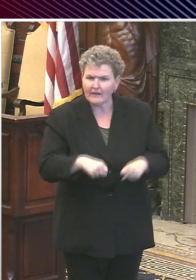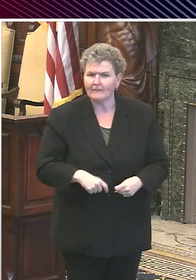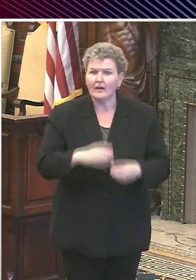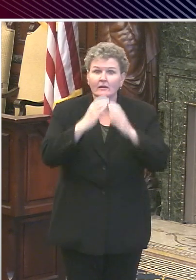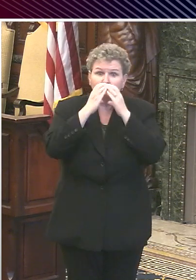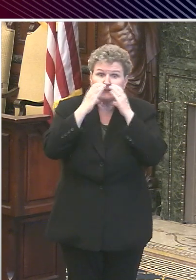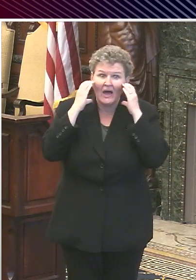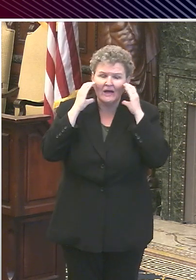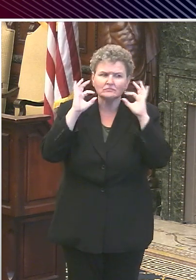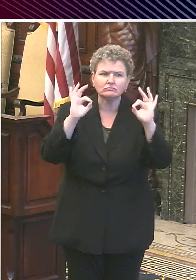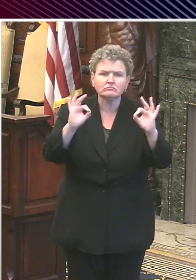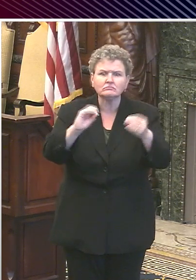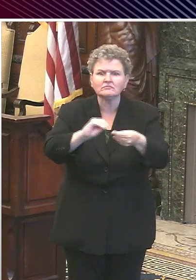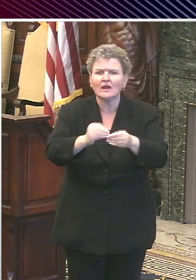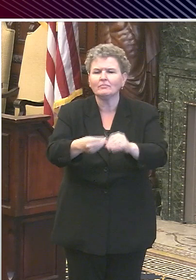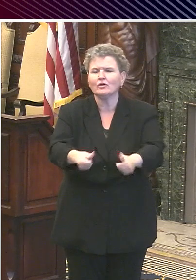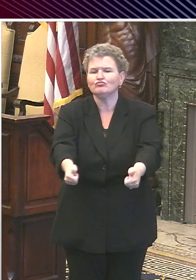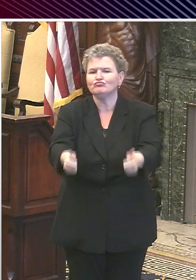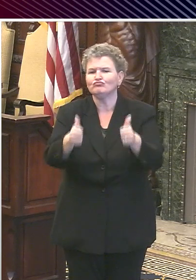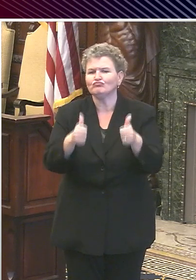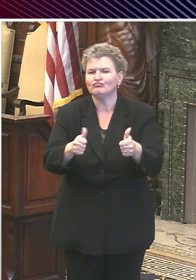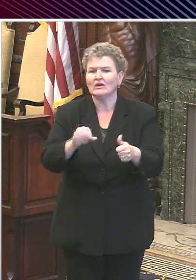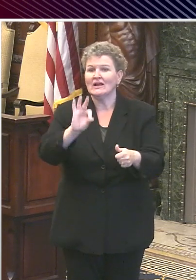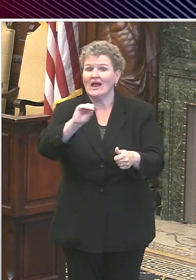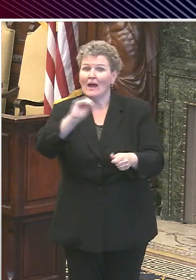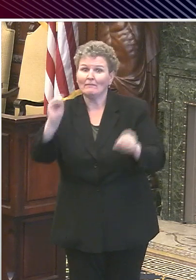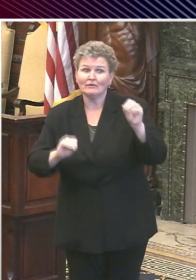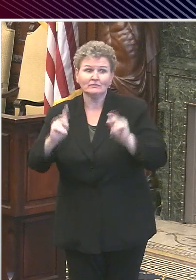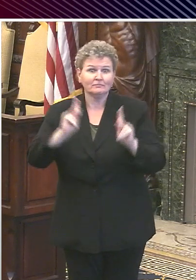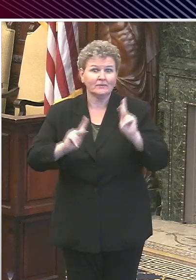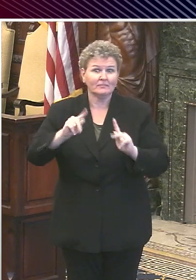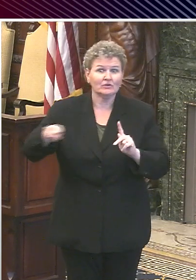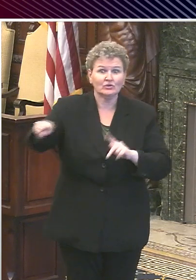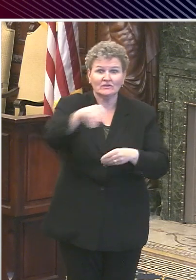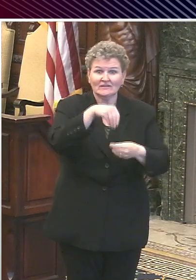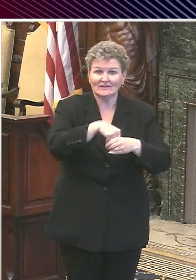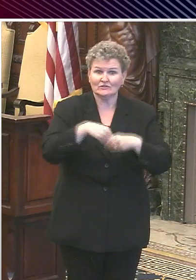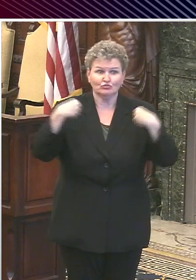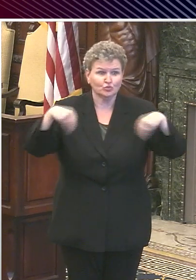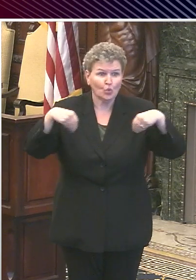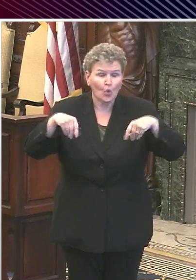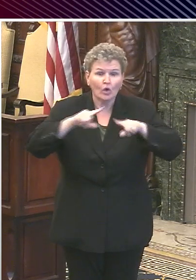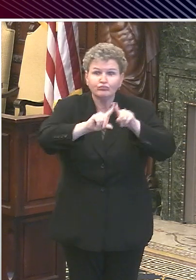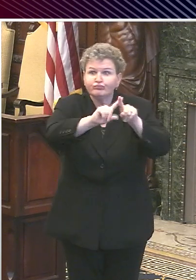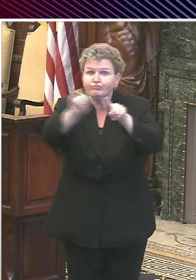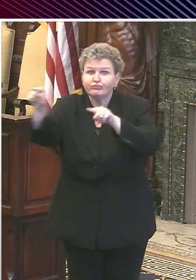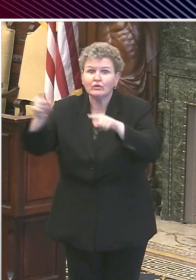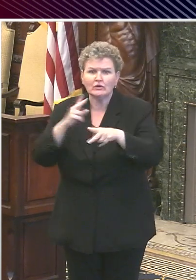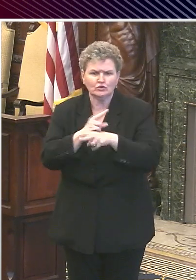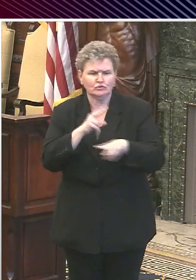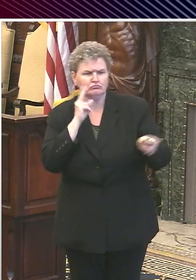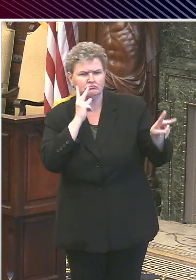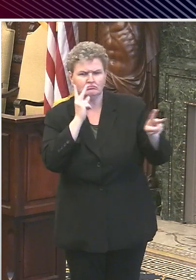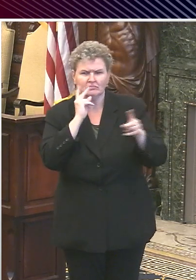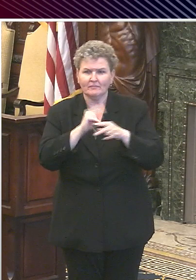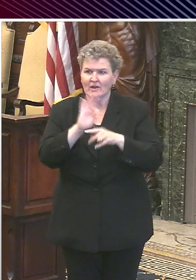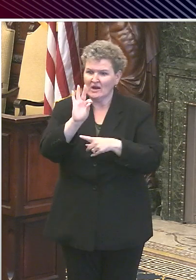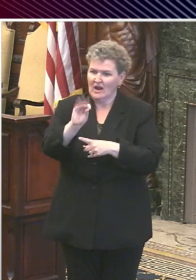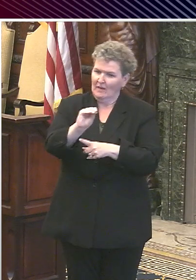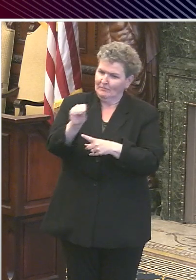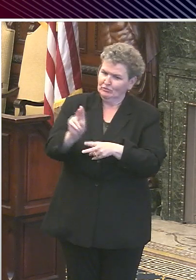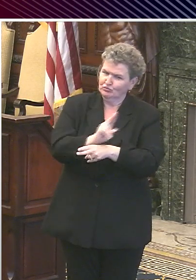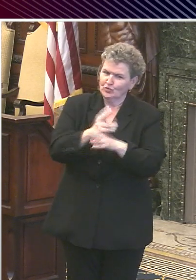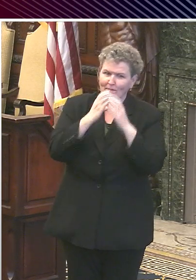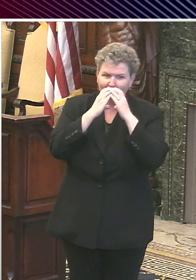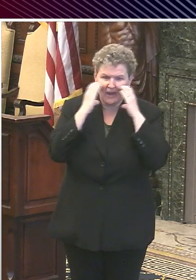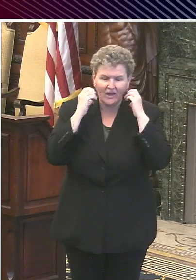very good. Last week, more than 90% of people in retail stores that we observed were wearing masks. That number is definitely protective. It's something we're